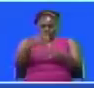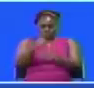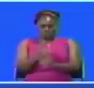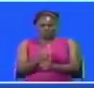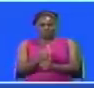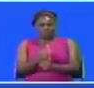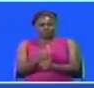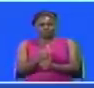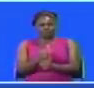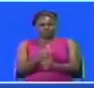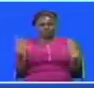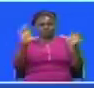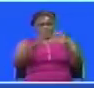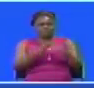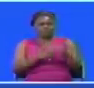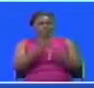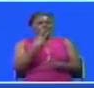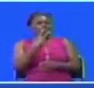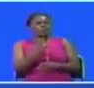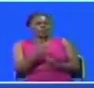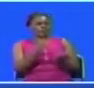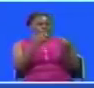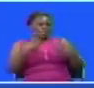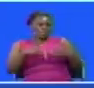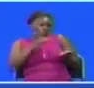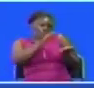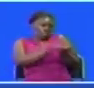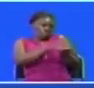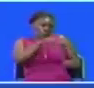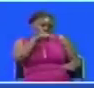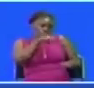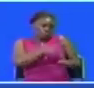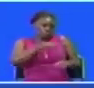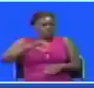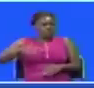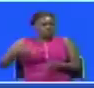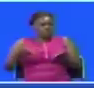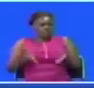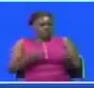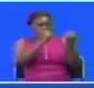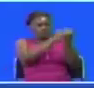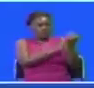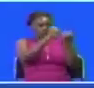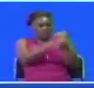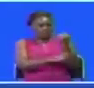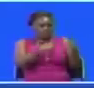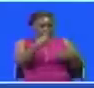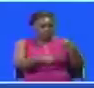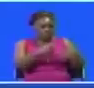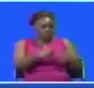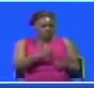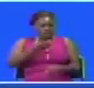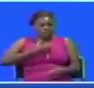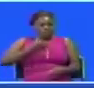Cooperative Society brings together more than 200 beekeepers from the county. They're now able to harvest, process and market their own